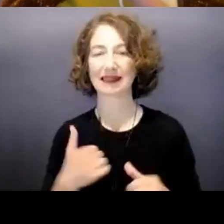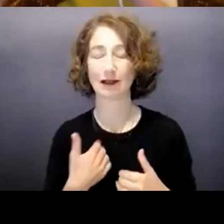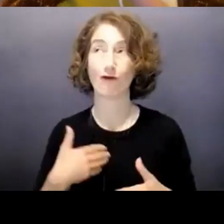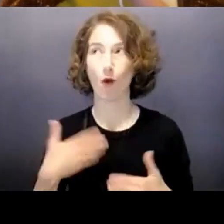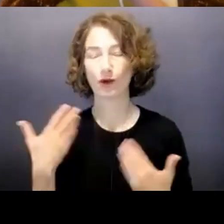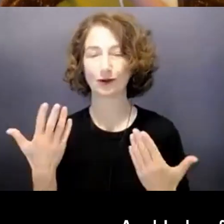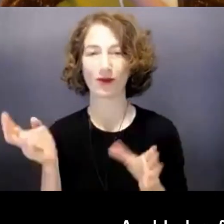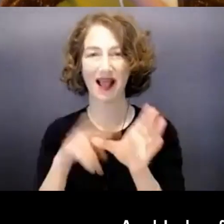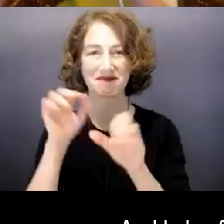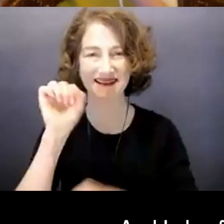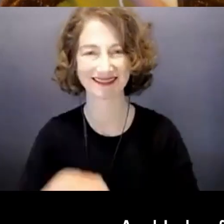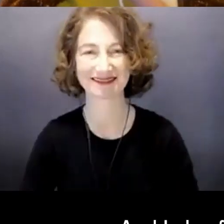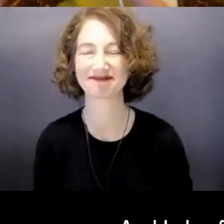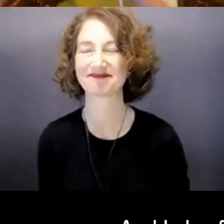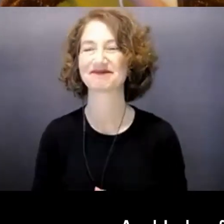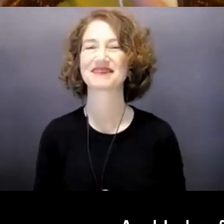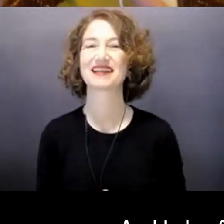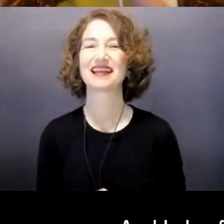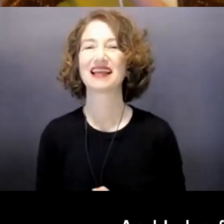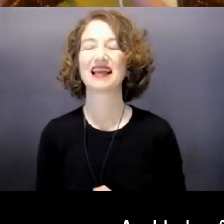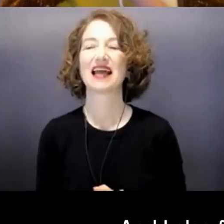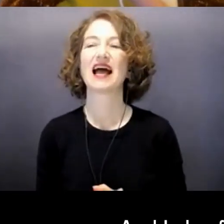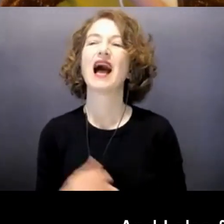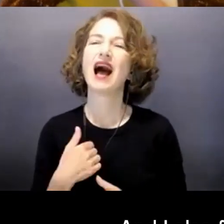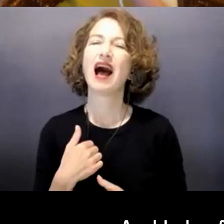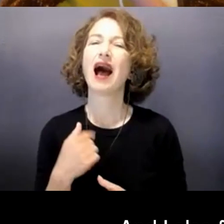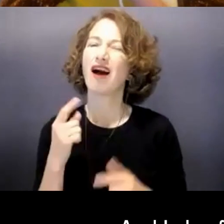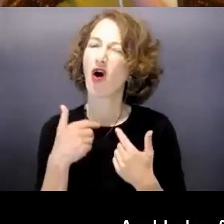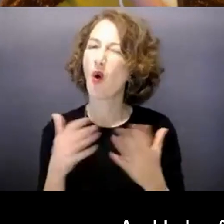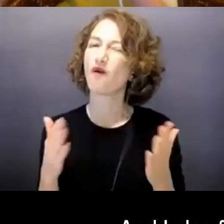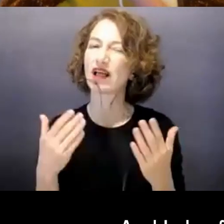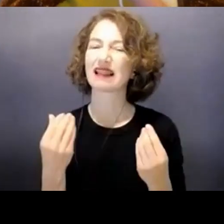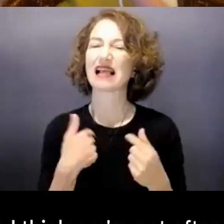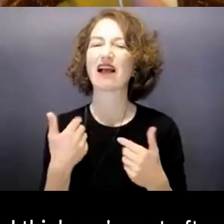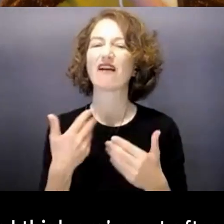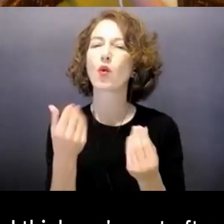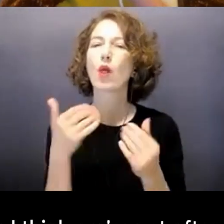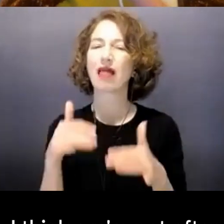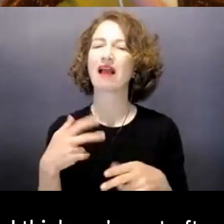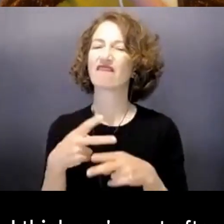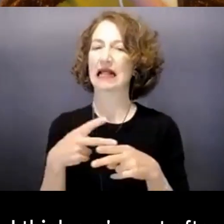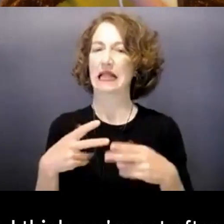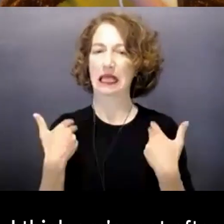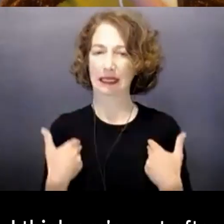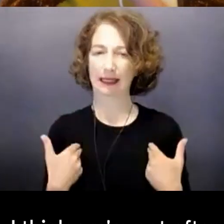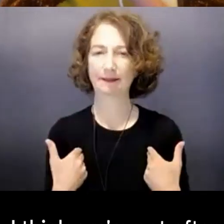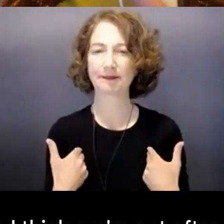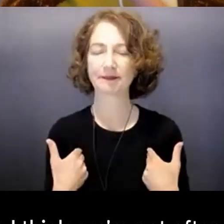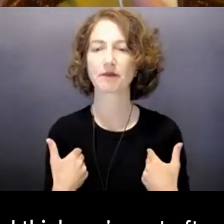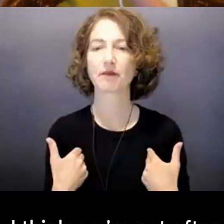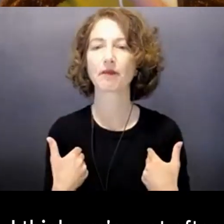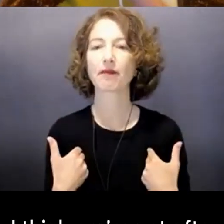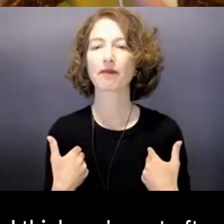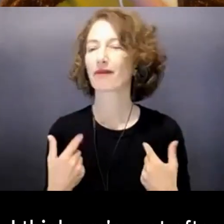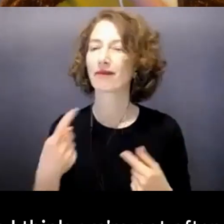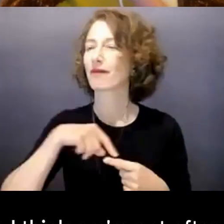participate. And I also feel a bit vulnerable, to be honest with you, as I think we're not